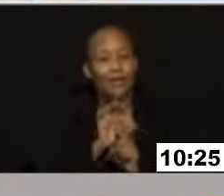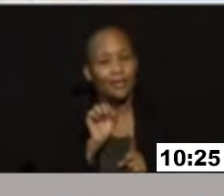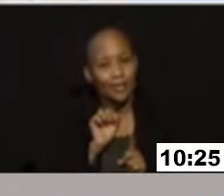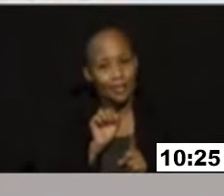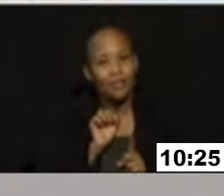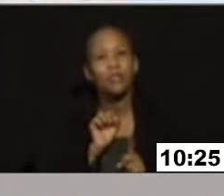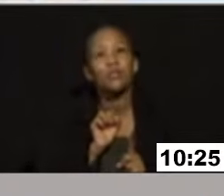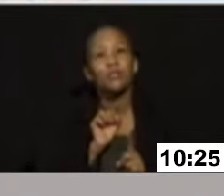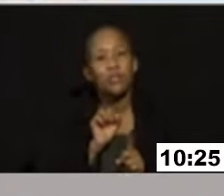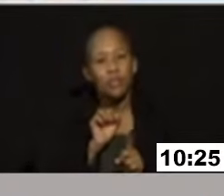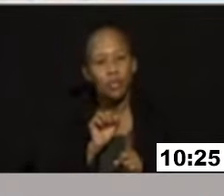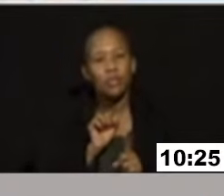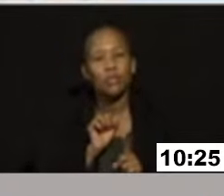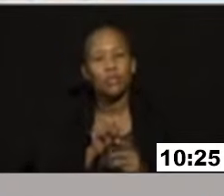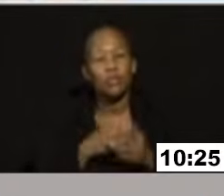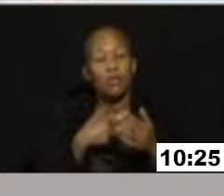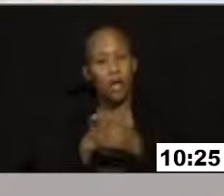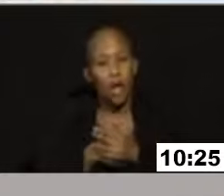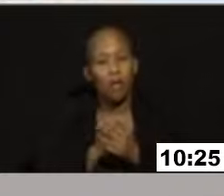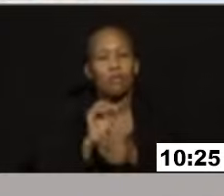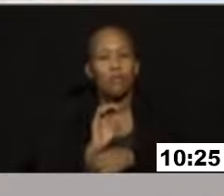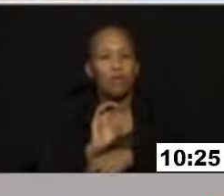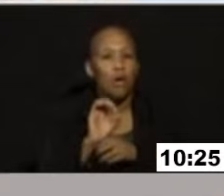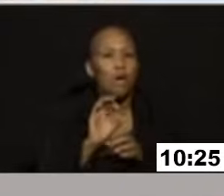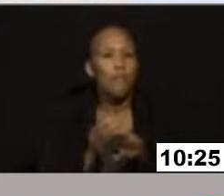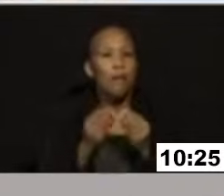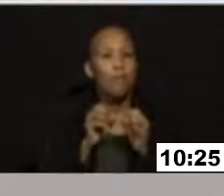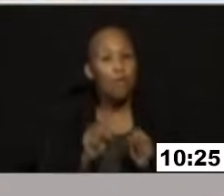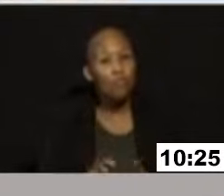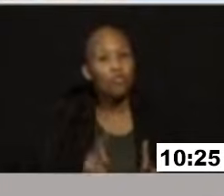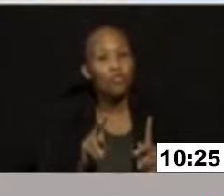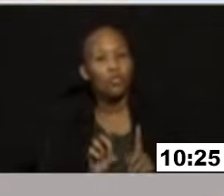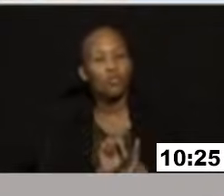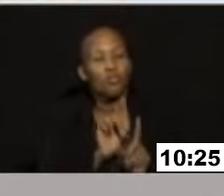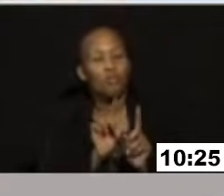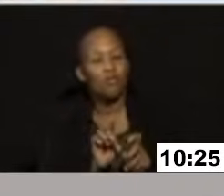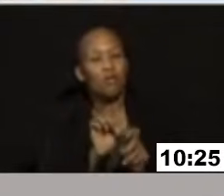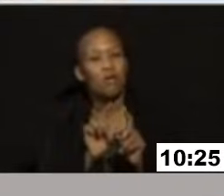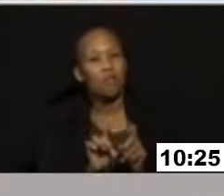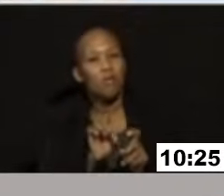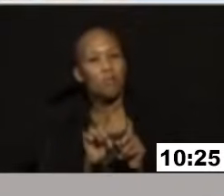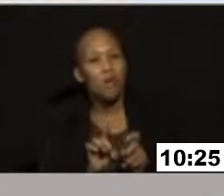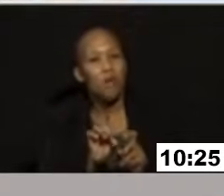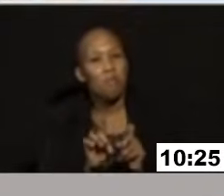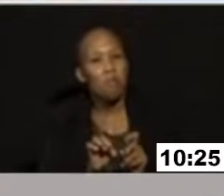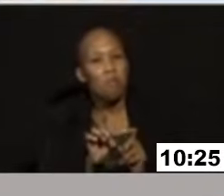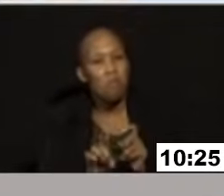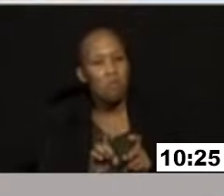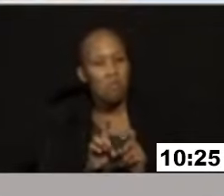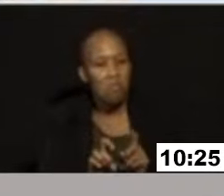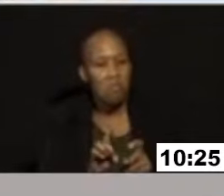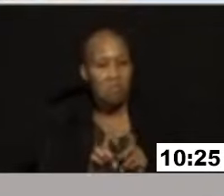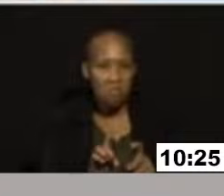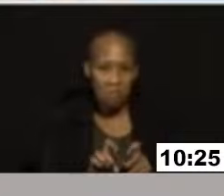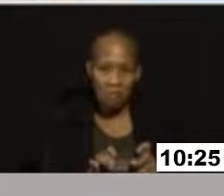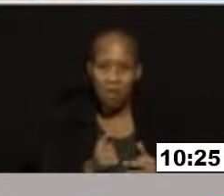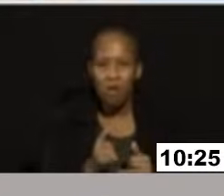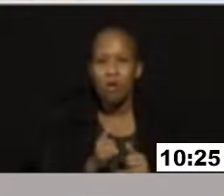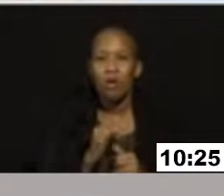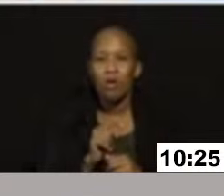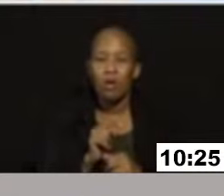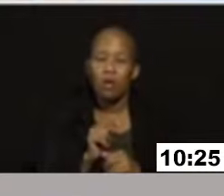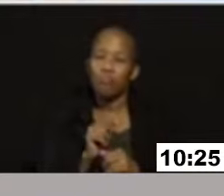and interested parties would be excluded altogether, and that couldn't have been the intention behind the regulation read with the